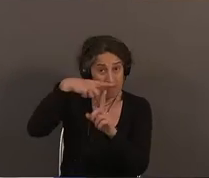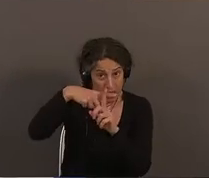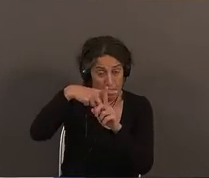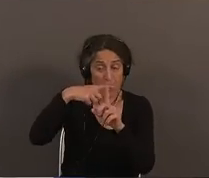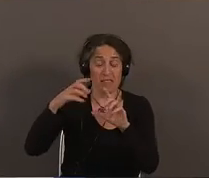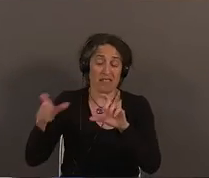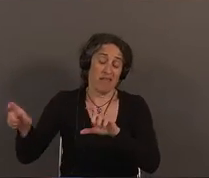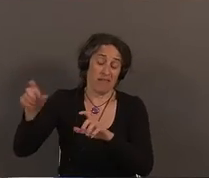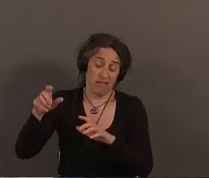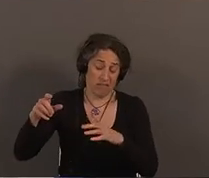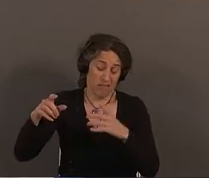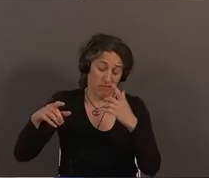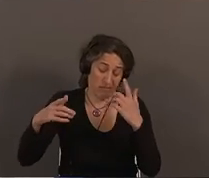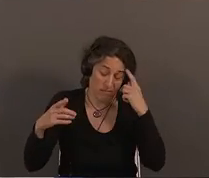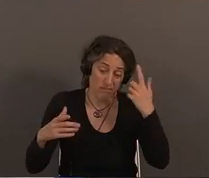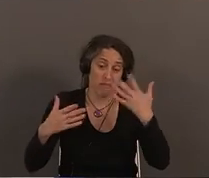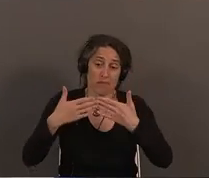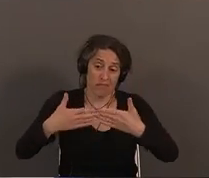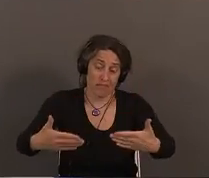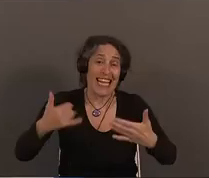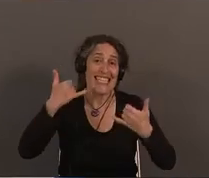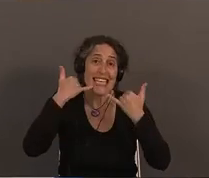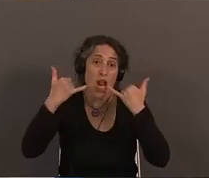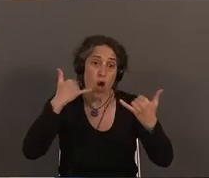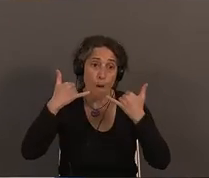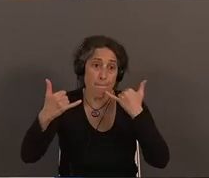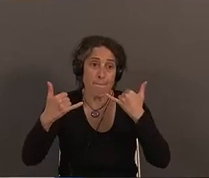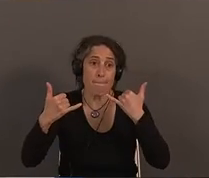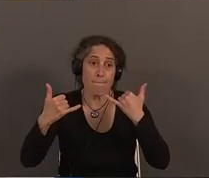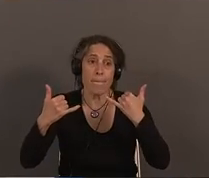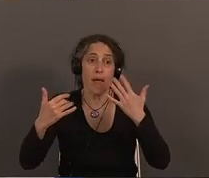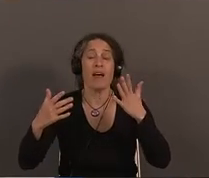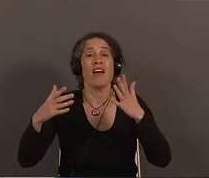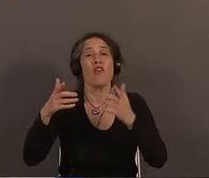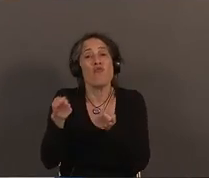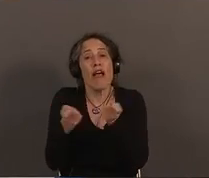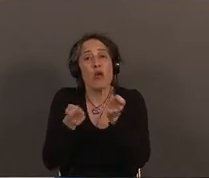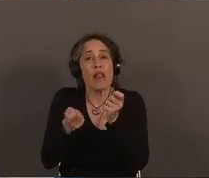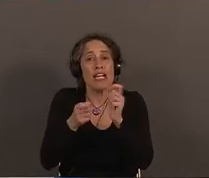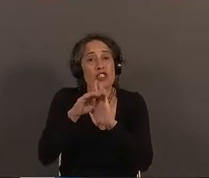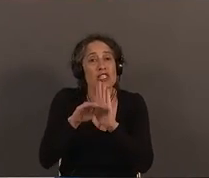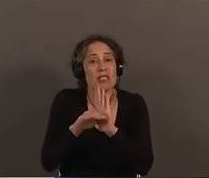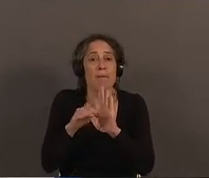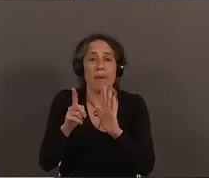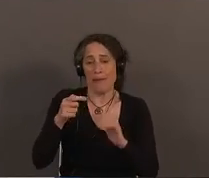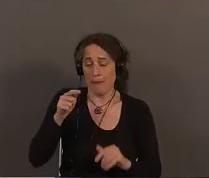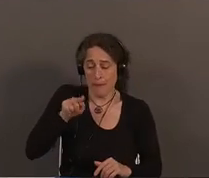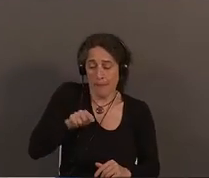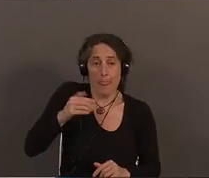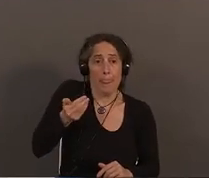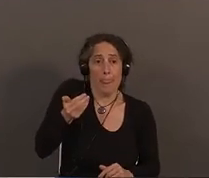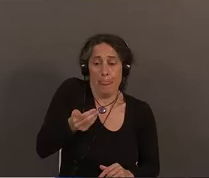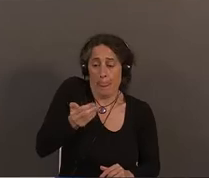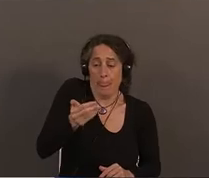we hope that in the next few months this will be possible. And in this, I have really to thank BEREC